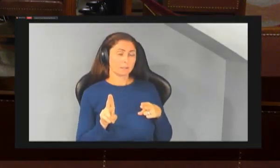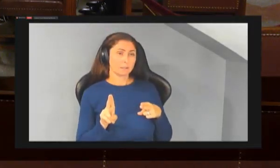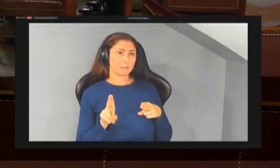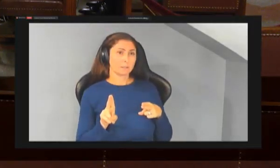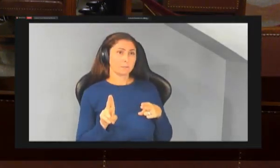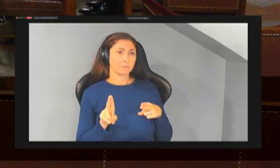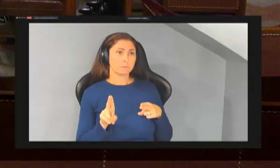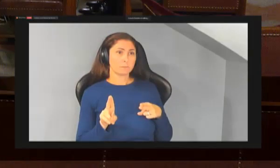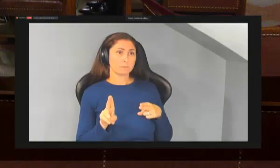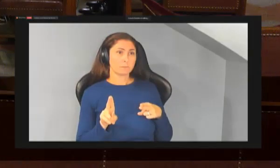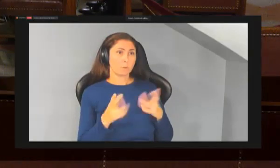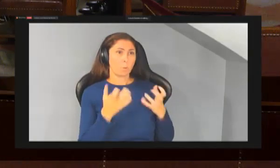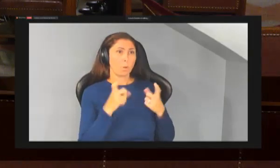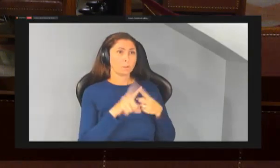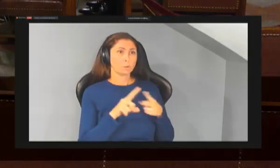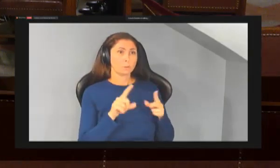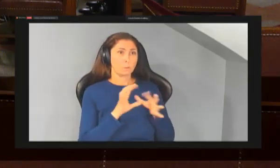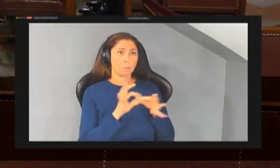bring up